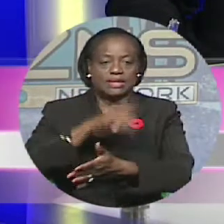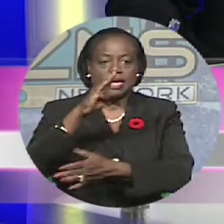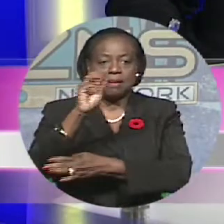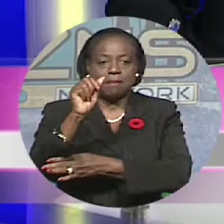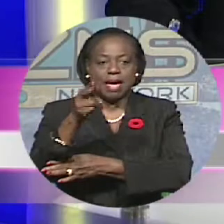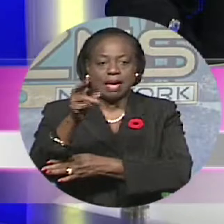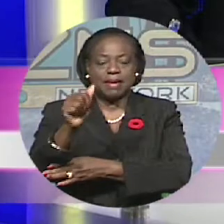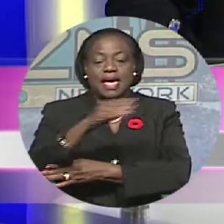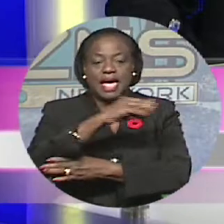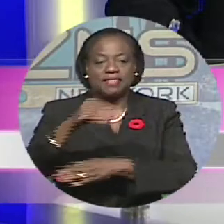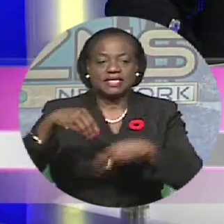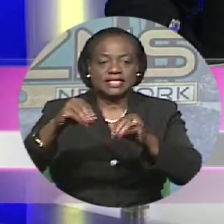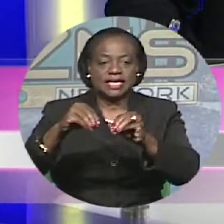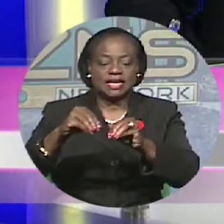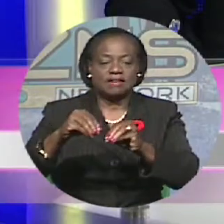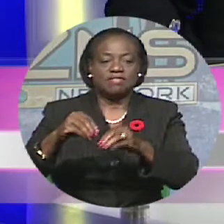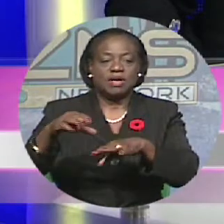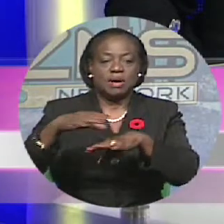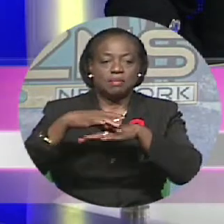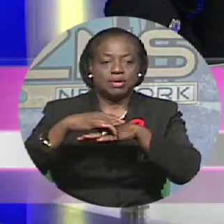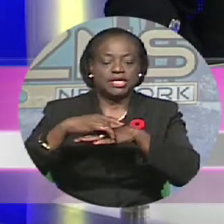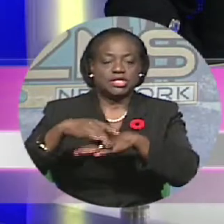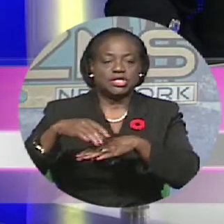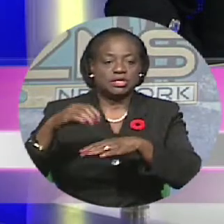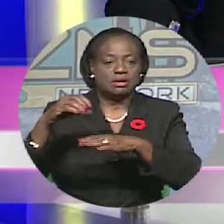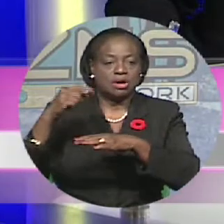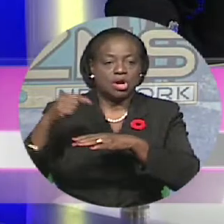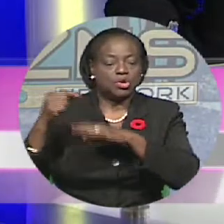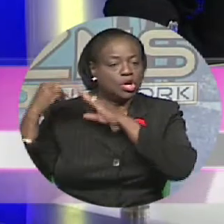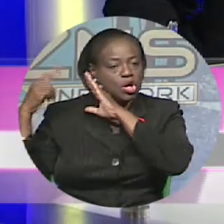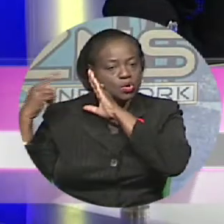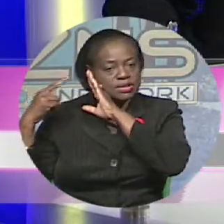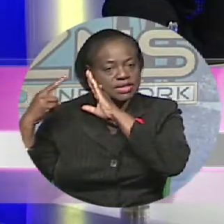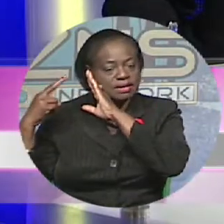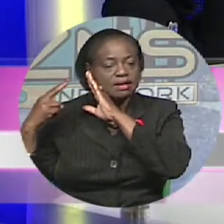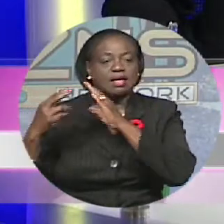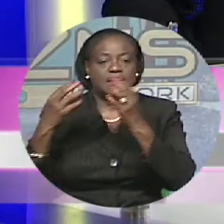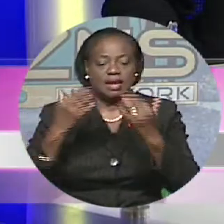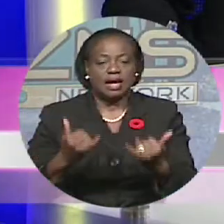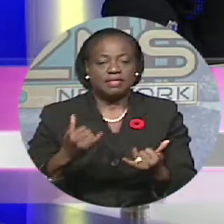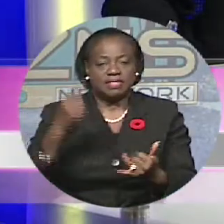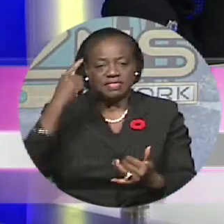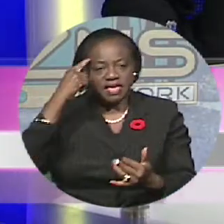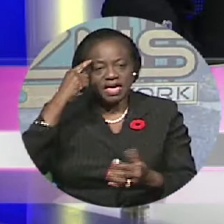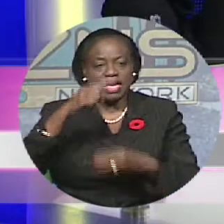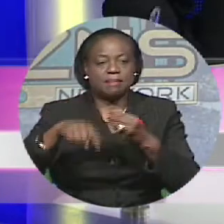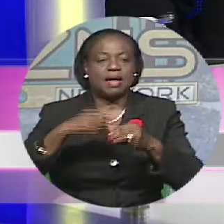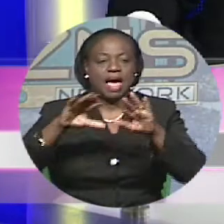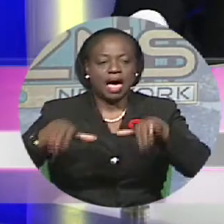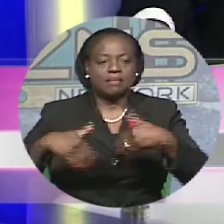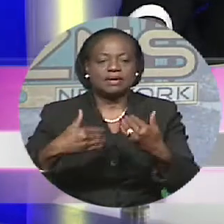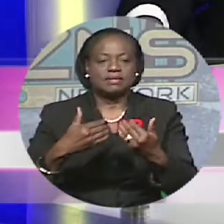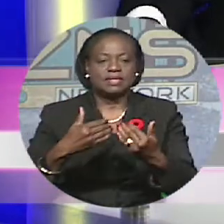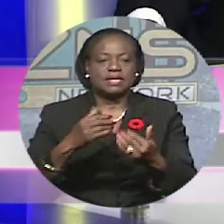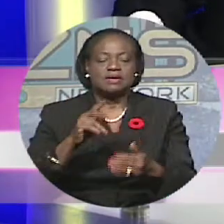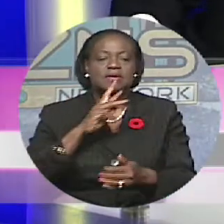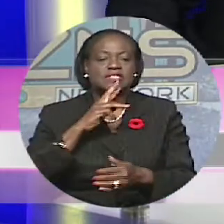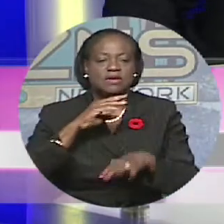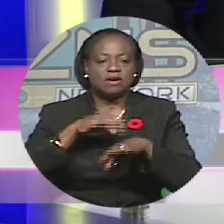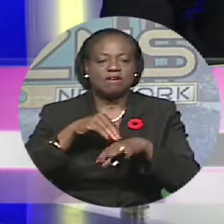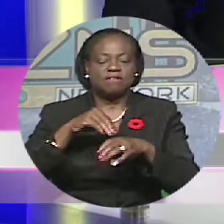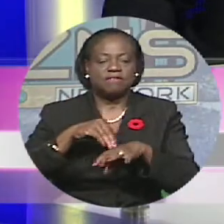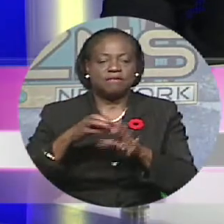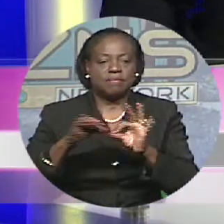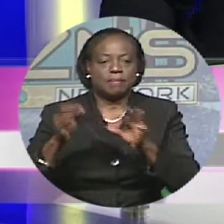Colonial Hilton Hotel, concerns have now been raised about how this increased presence will affect the authenticity of the tourism product. But C.S.